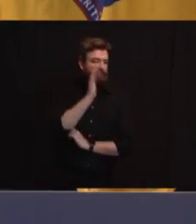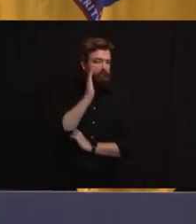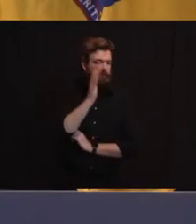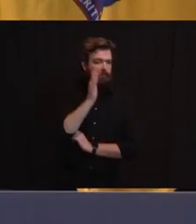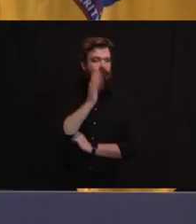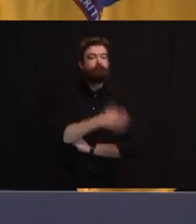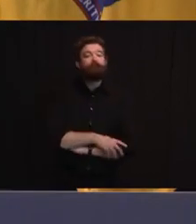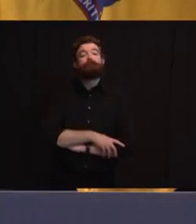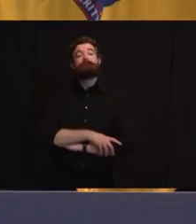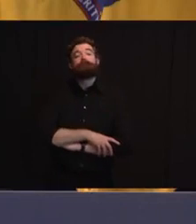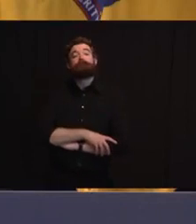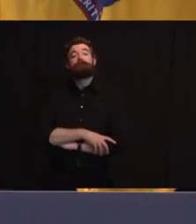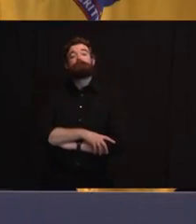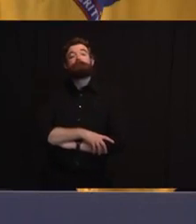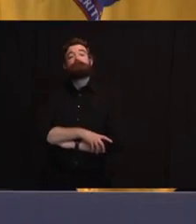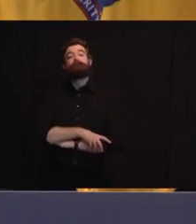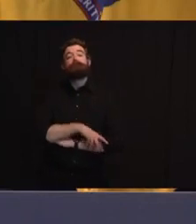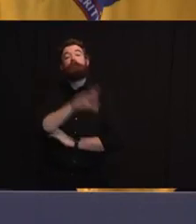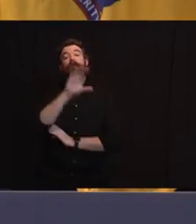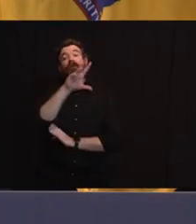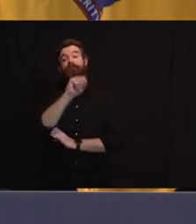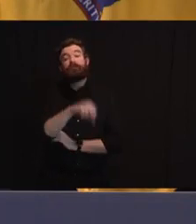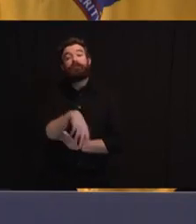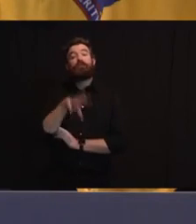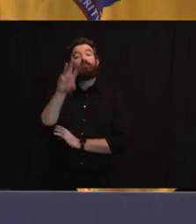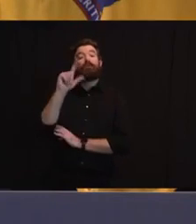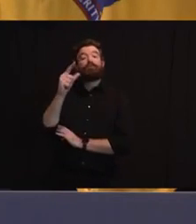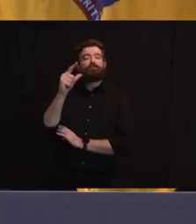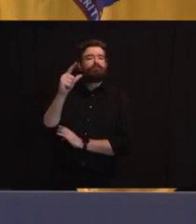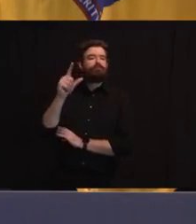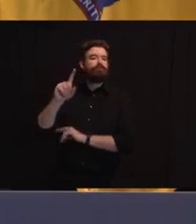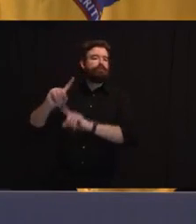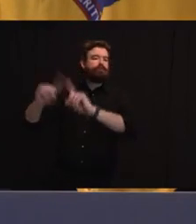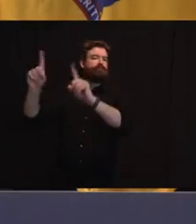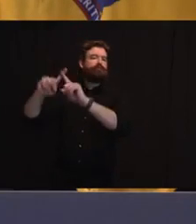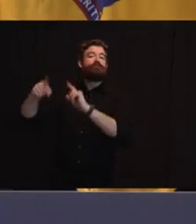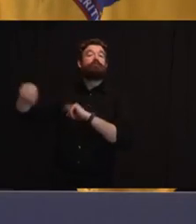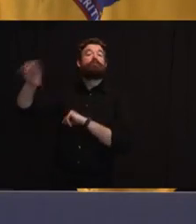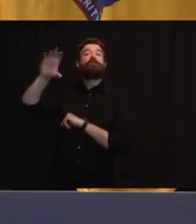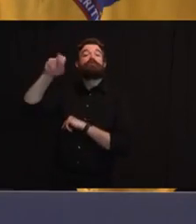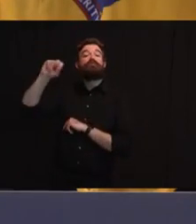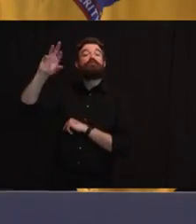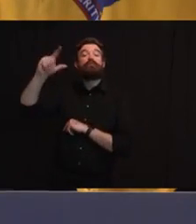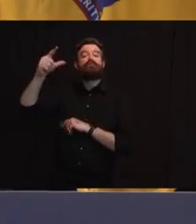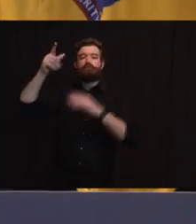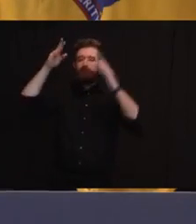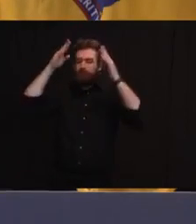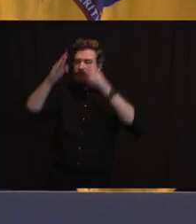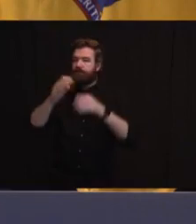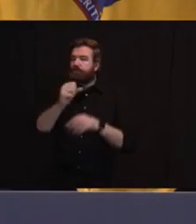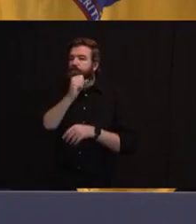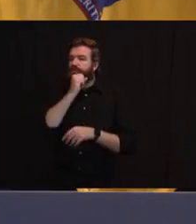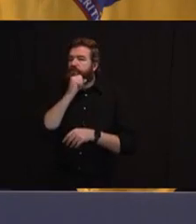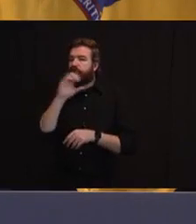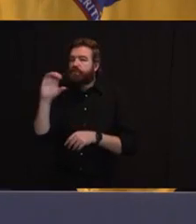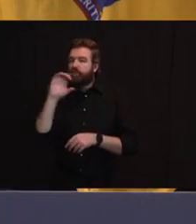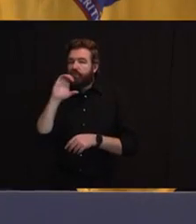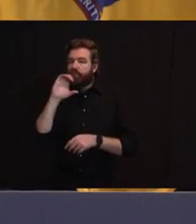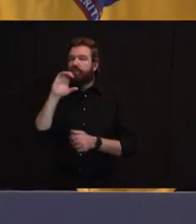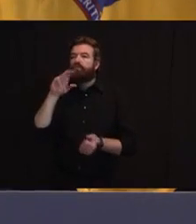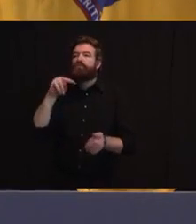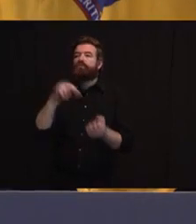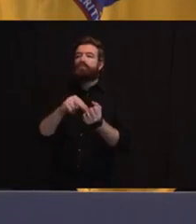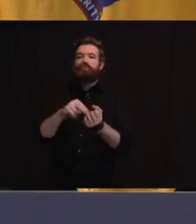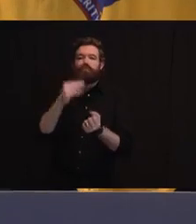at long-term care. And I won't get into any details on the security front, but I think it's